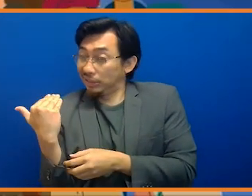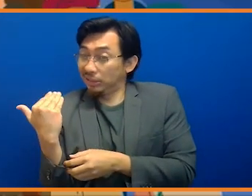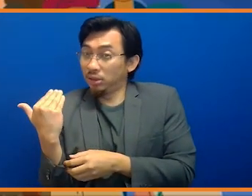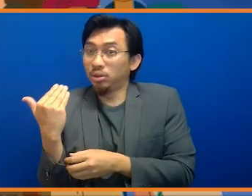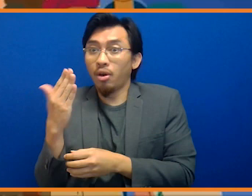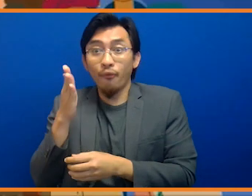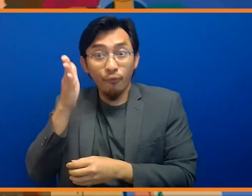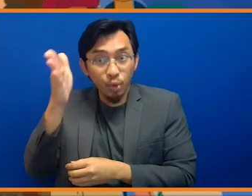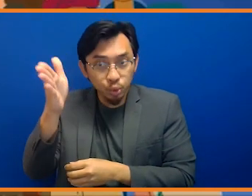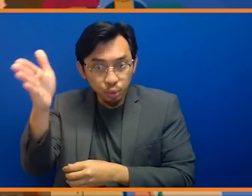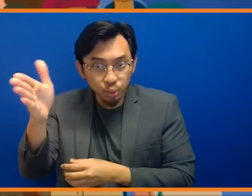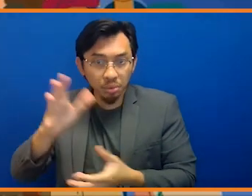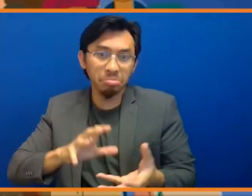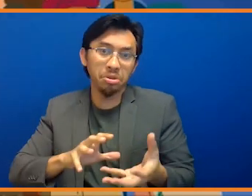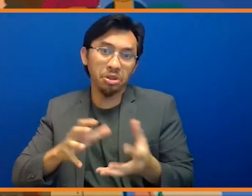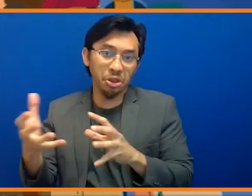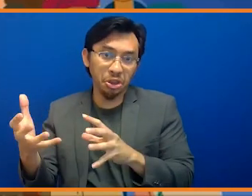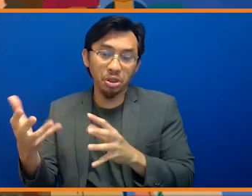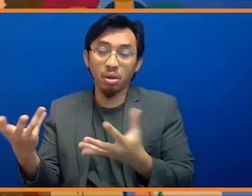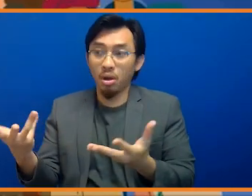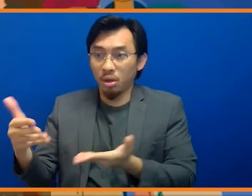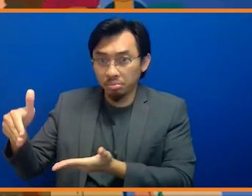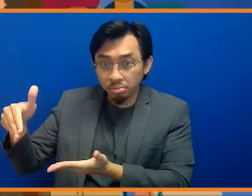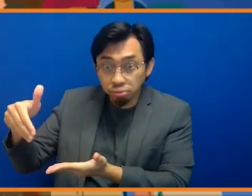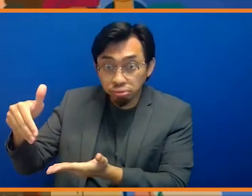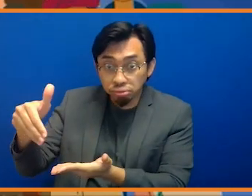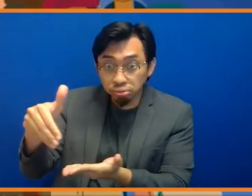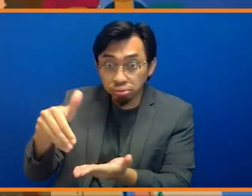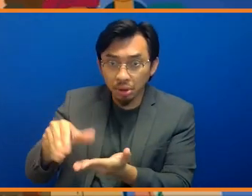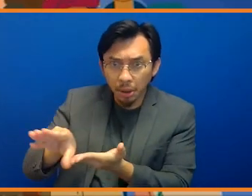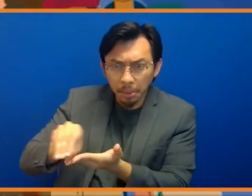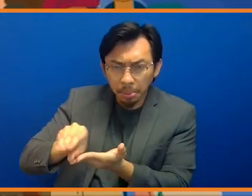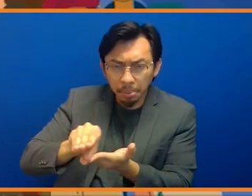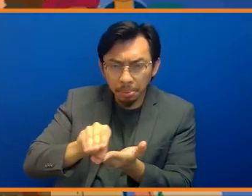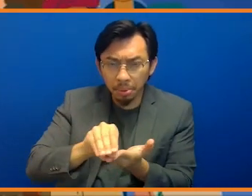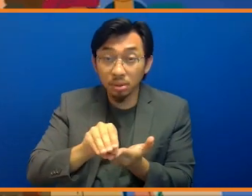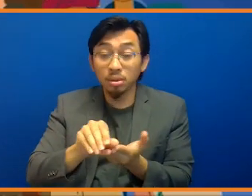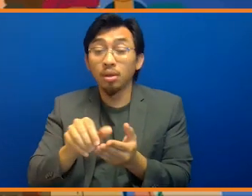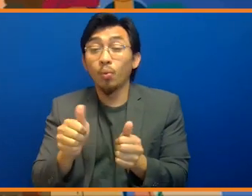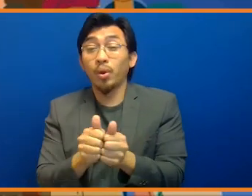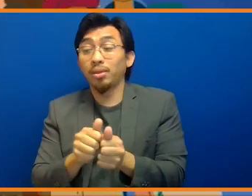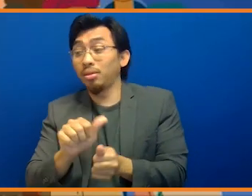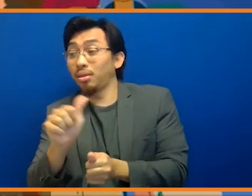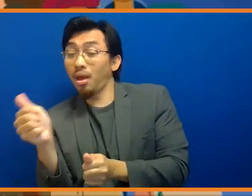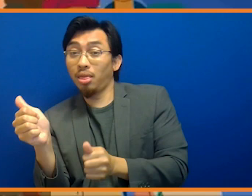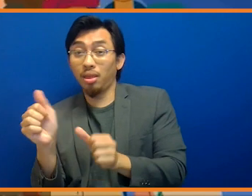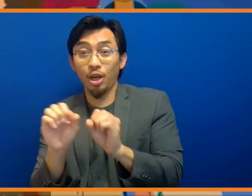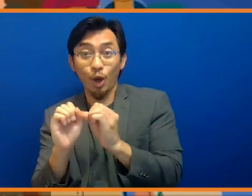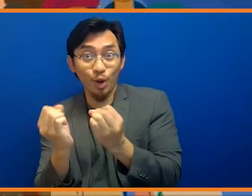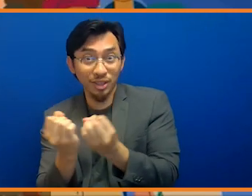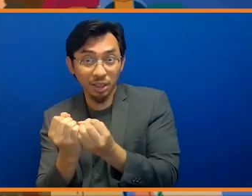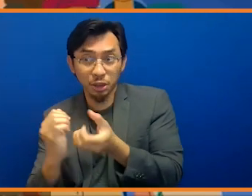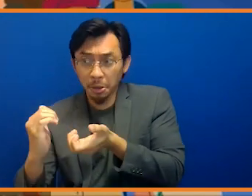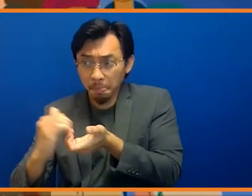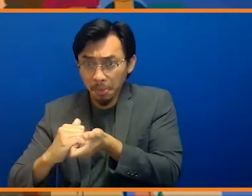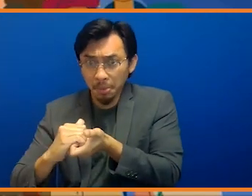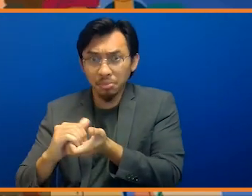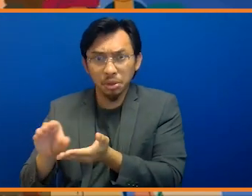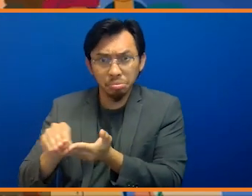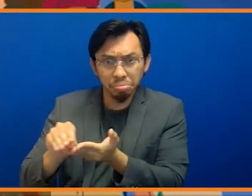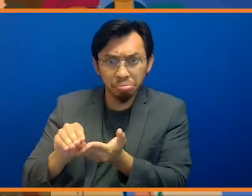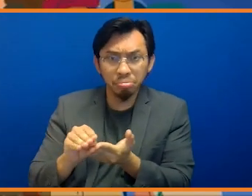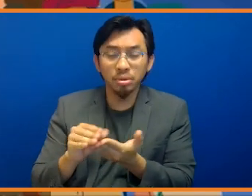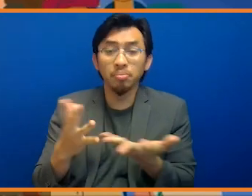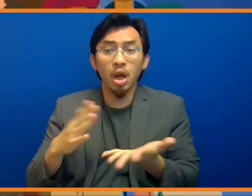future disaster and on the collection and also with other organization uh,